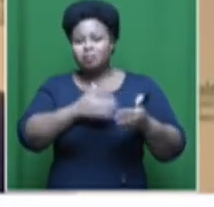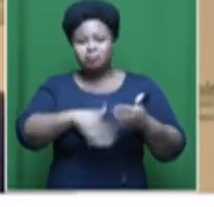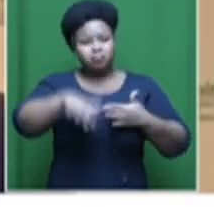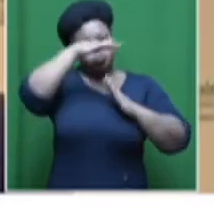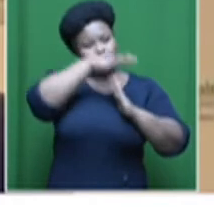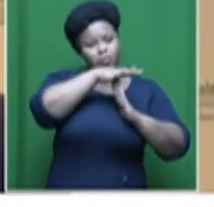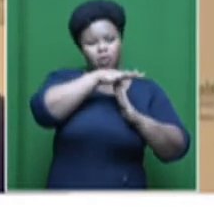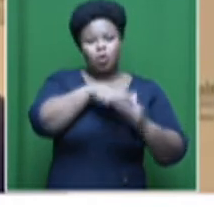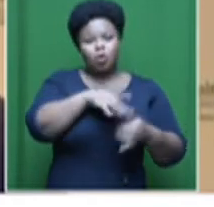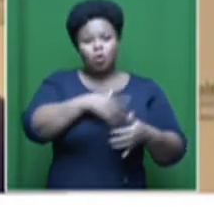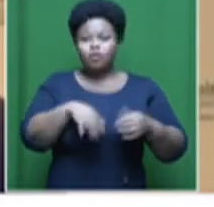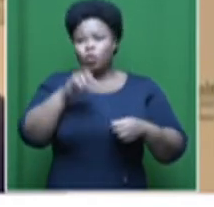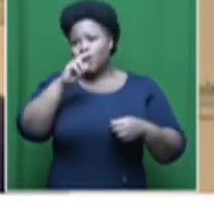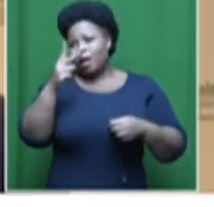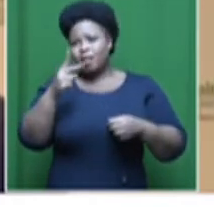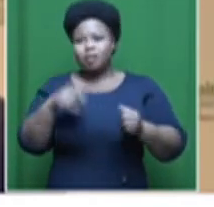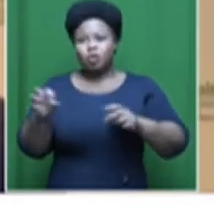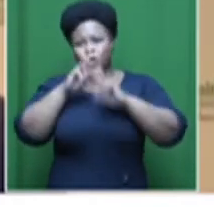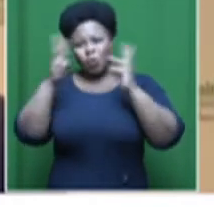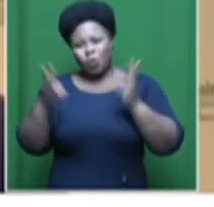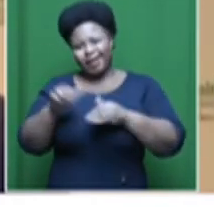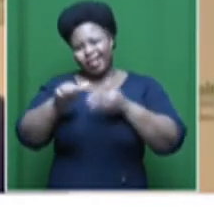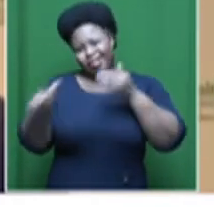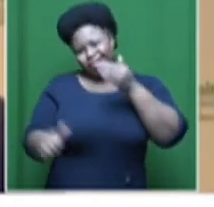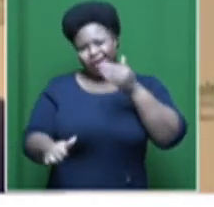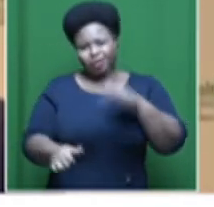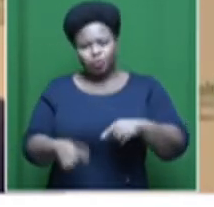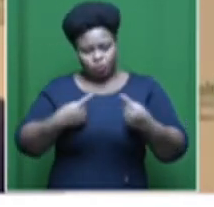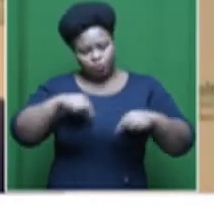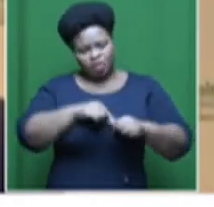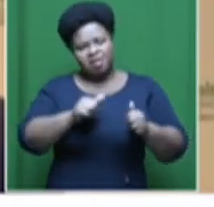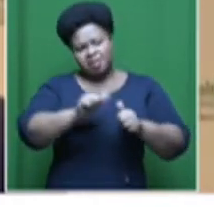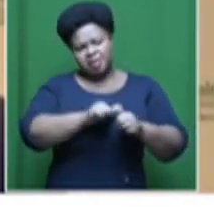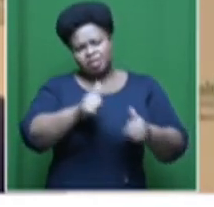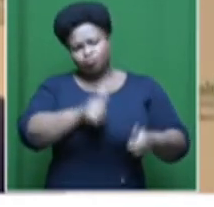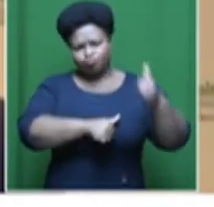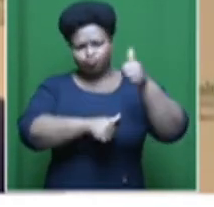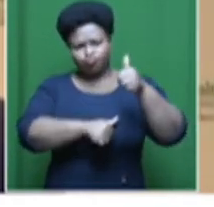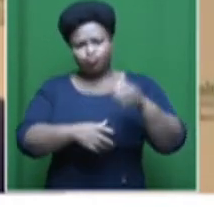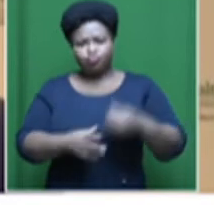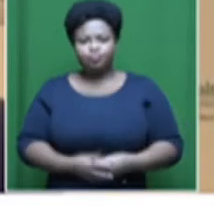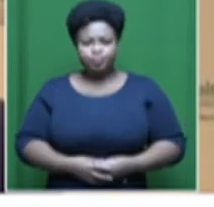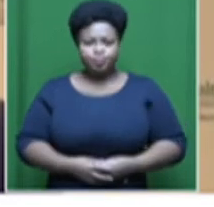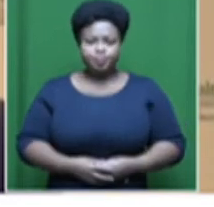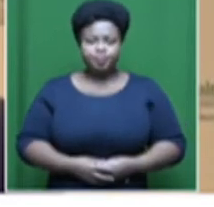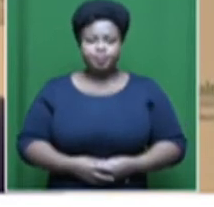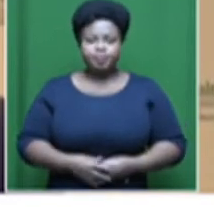peers throughout the whole world. Recently, we actually had our team